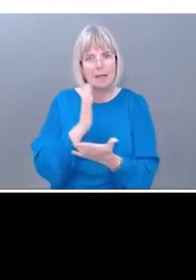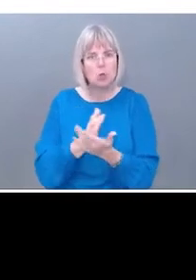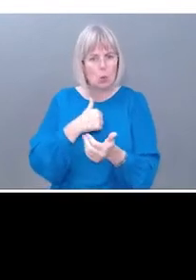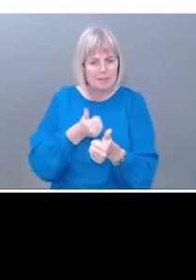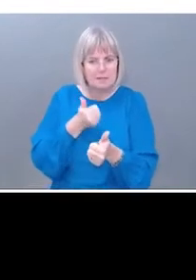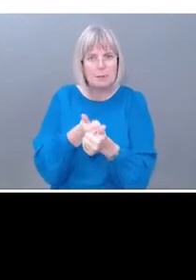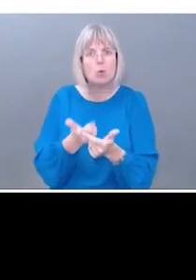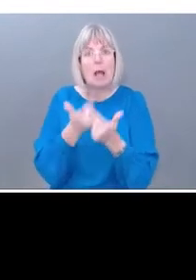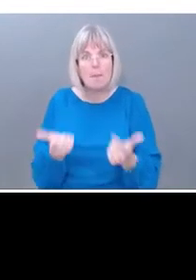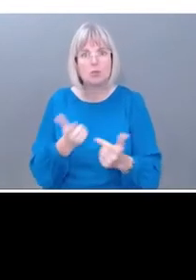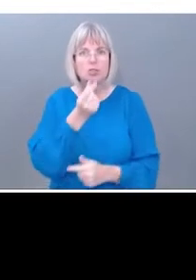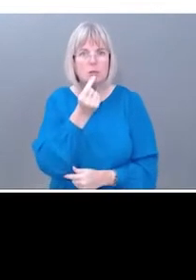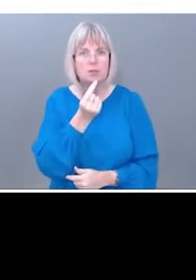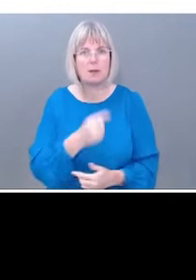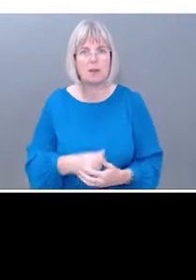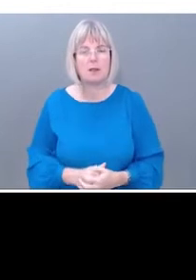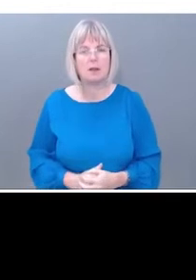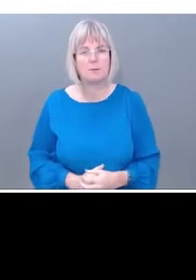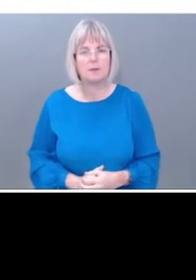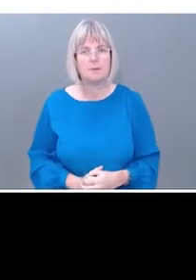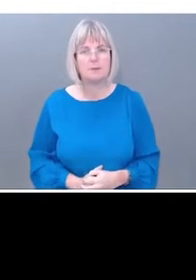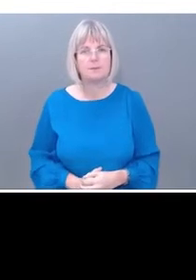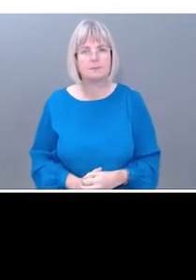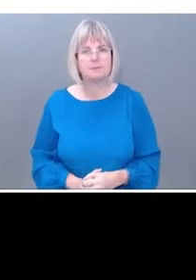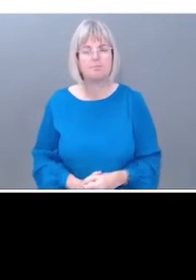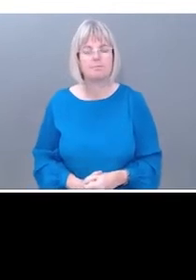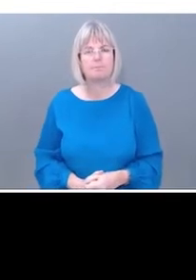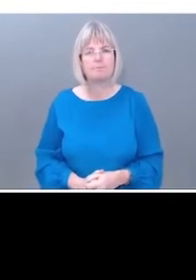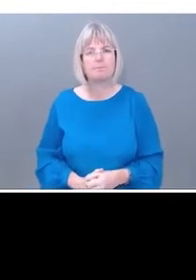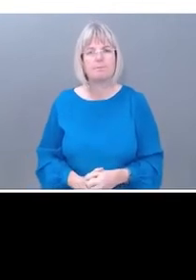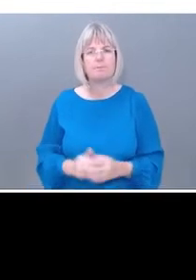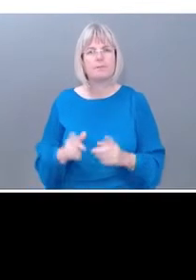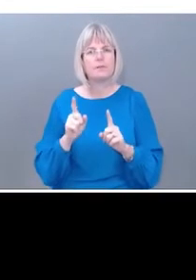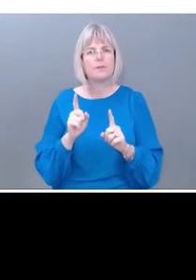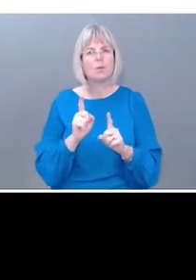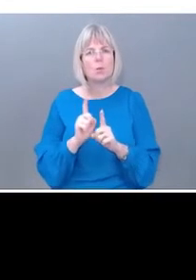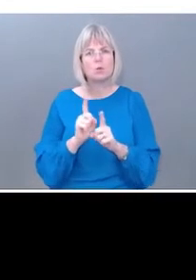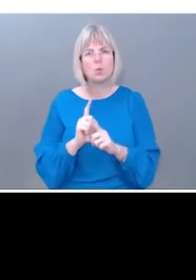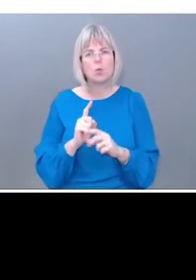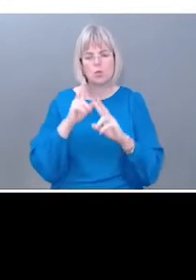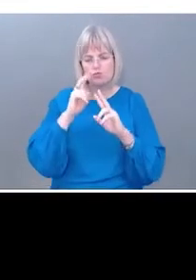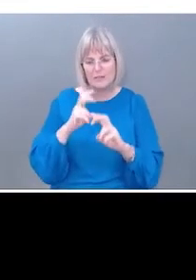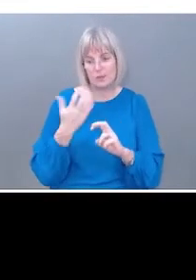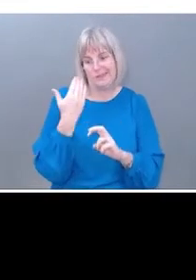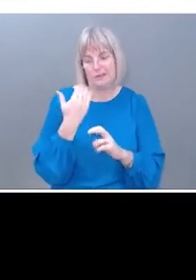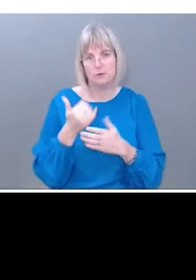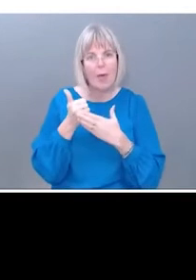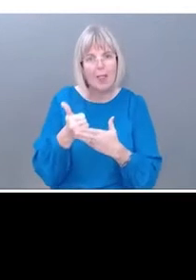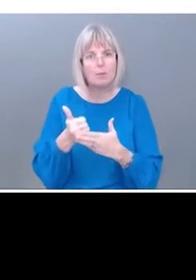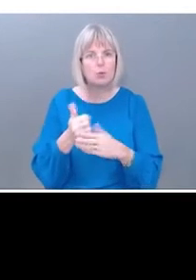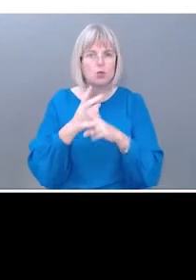systems. I've also done some research recently looking at the need to train our supervisors to help them to deliver culturally